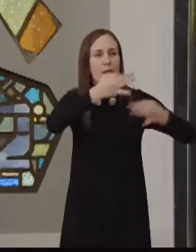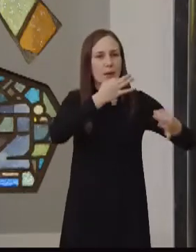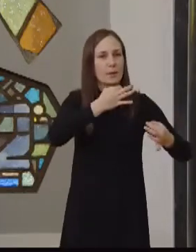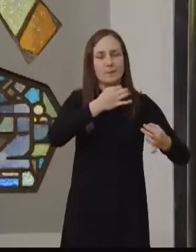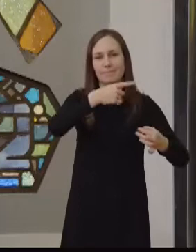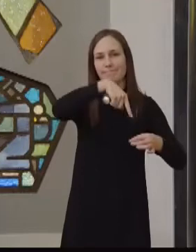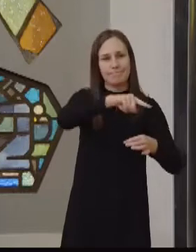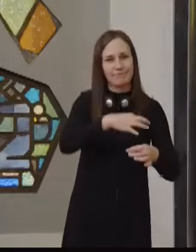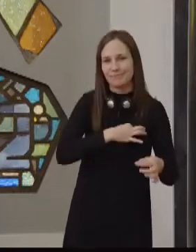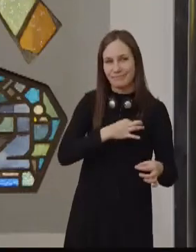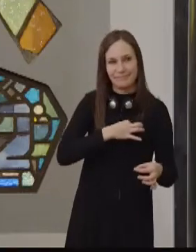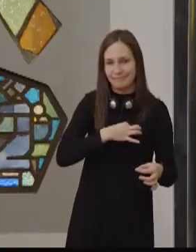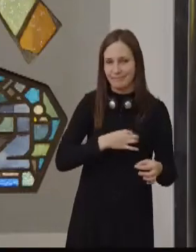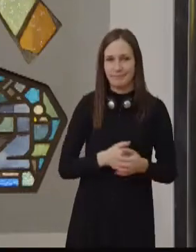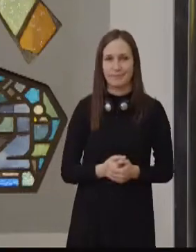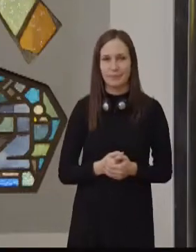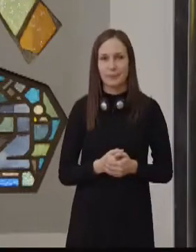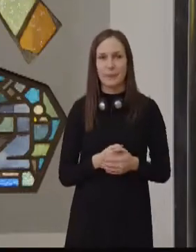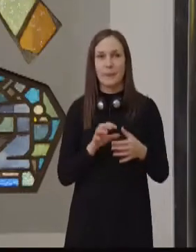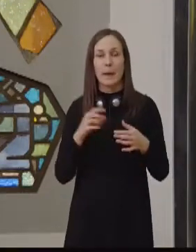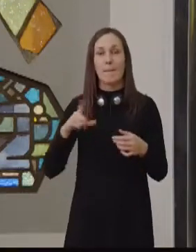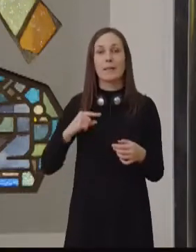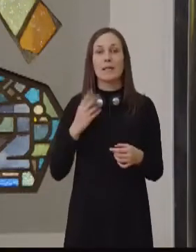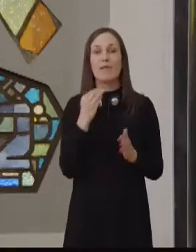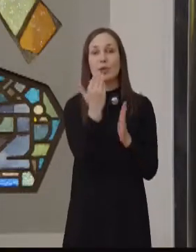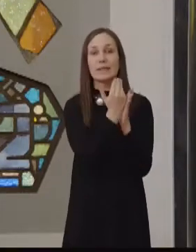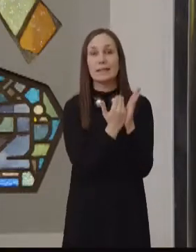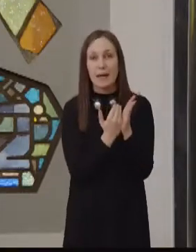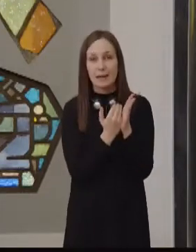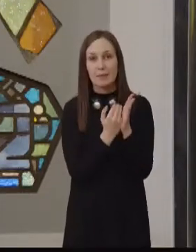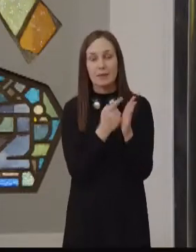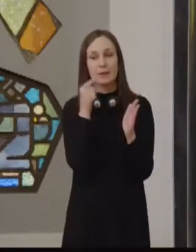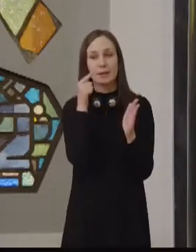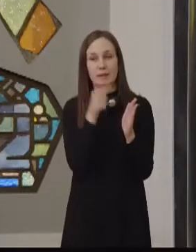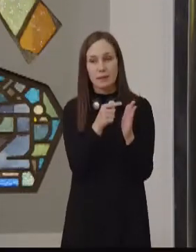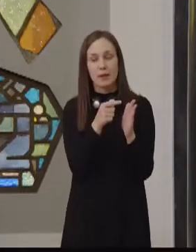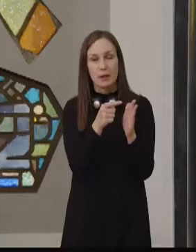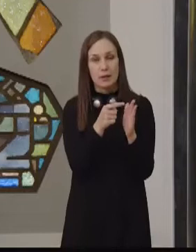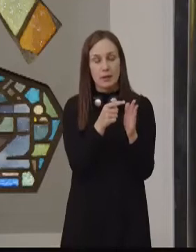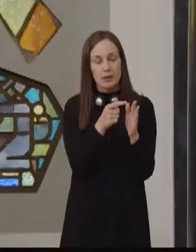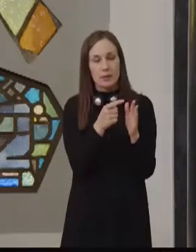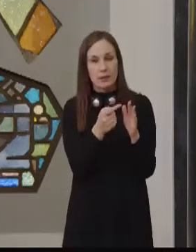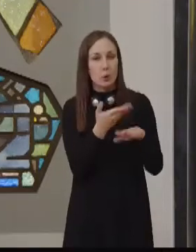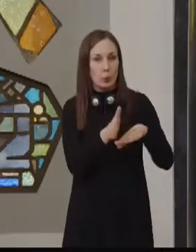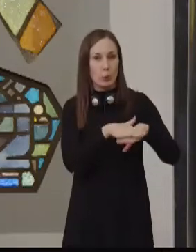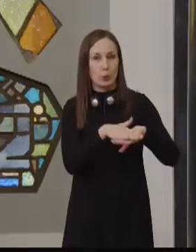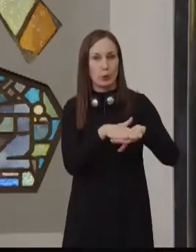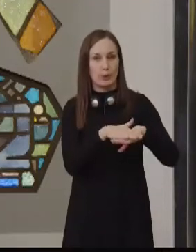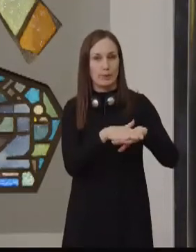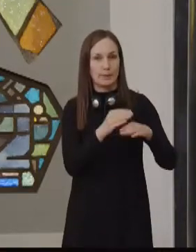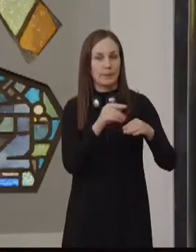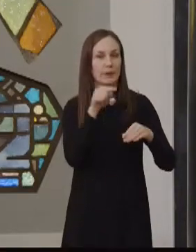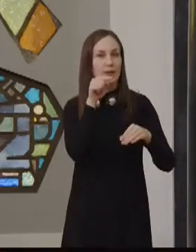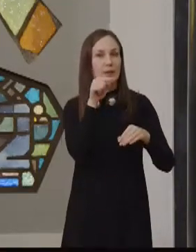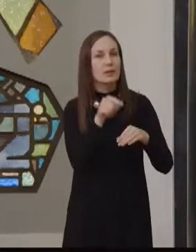I can publish as many decisions of the Court of Human Rights, but everybody